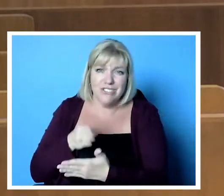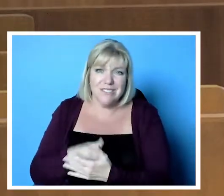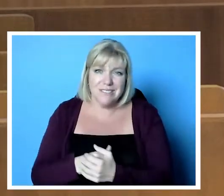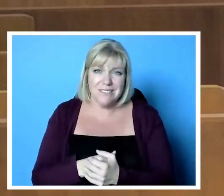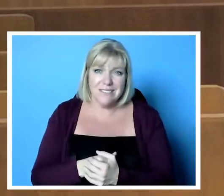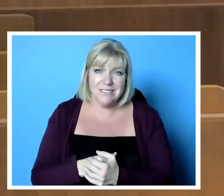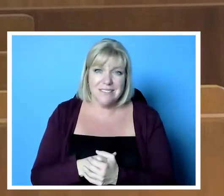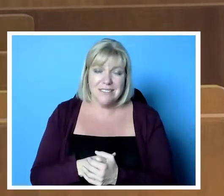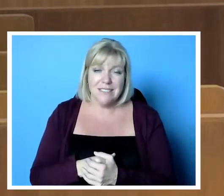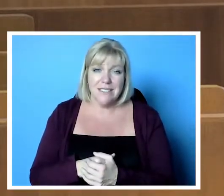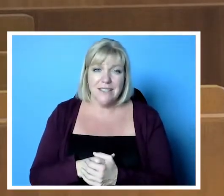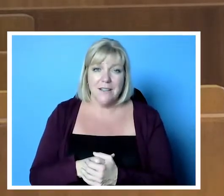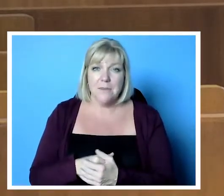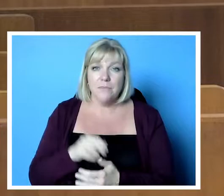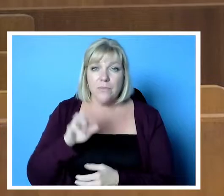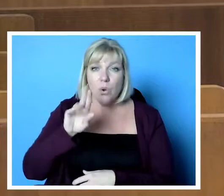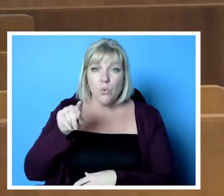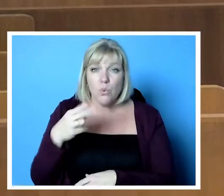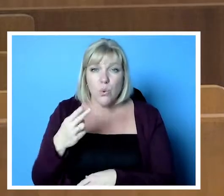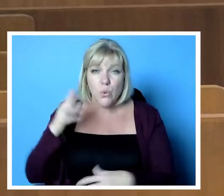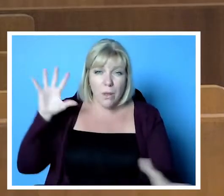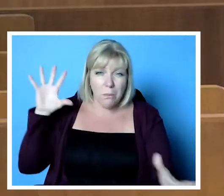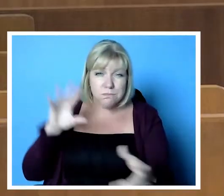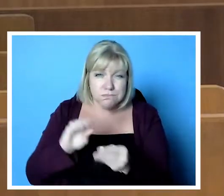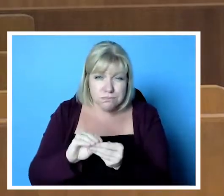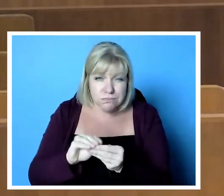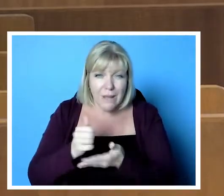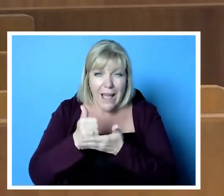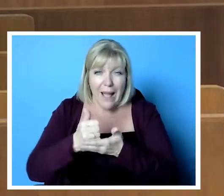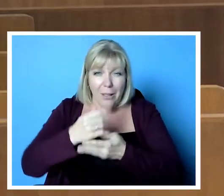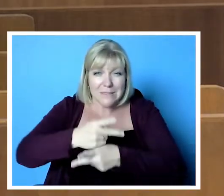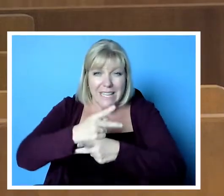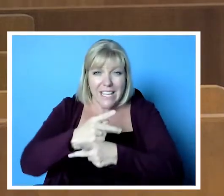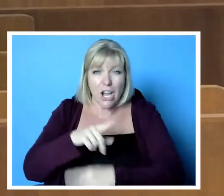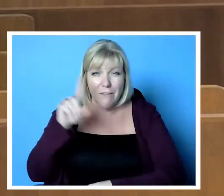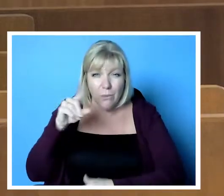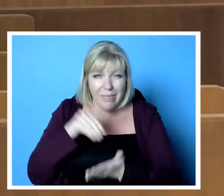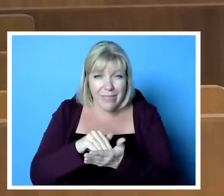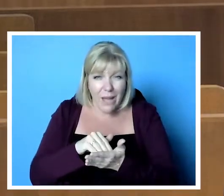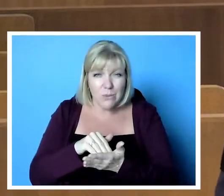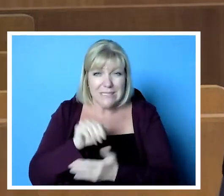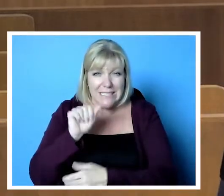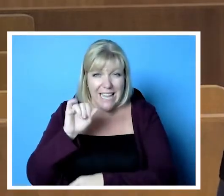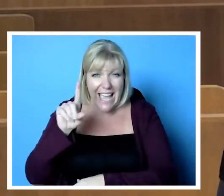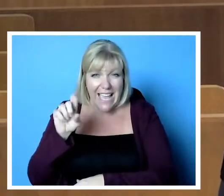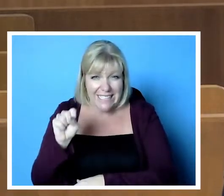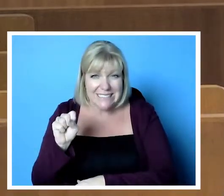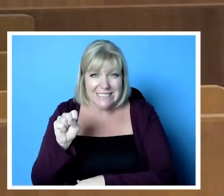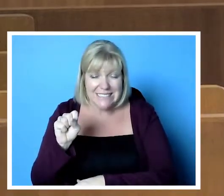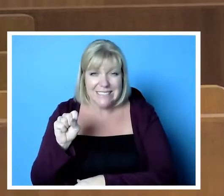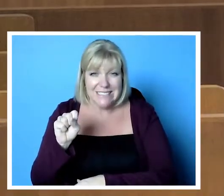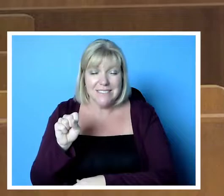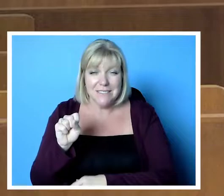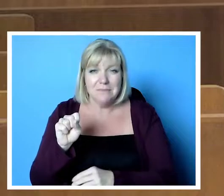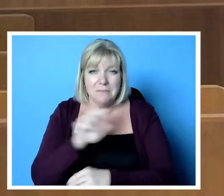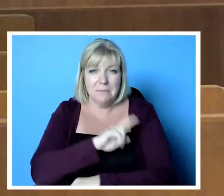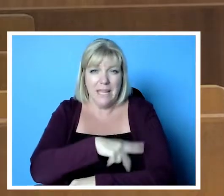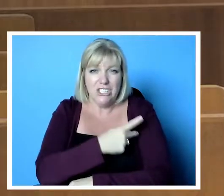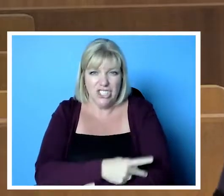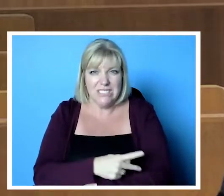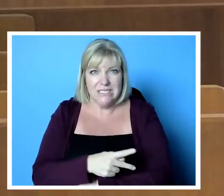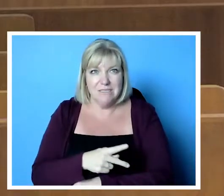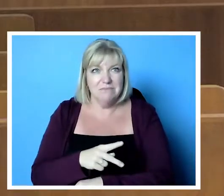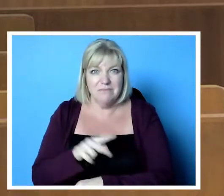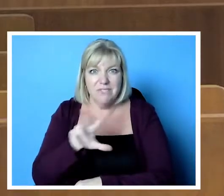In the end, Ruth cared for over 1,000 AIDS patients over the course of 3 decades. And she